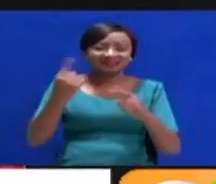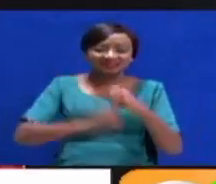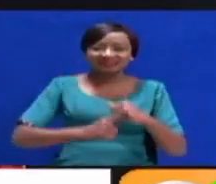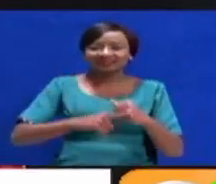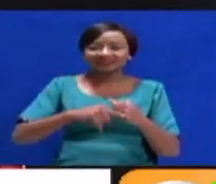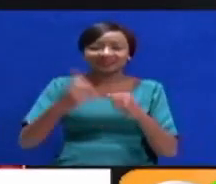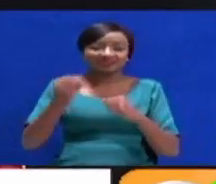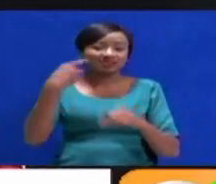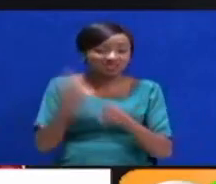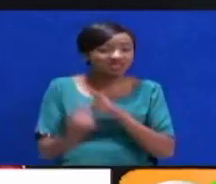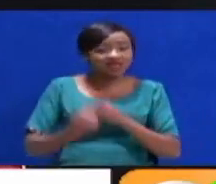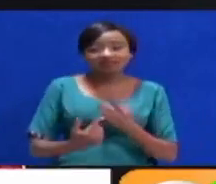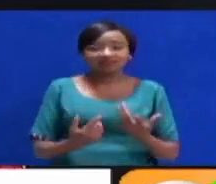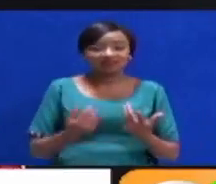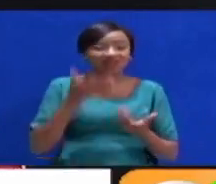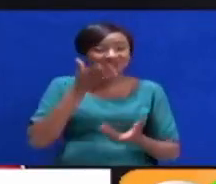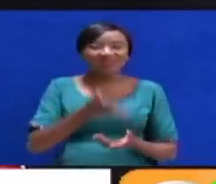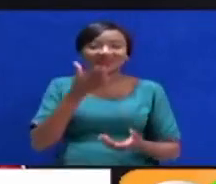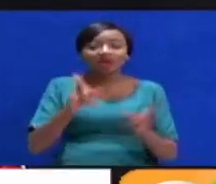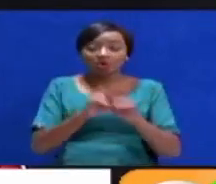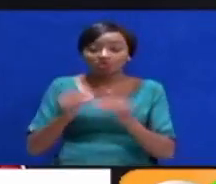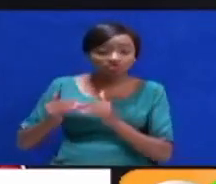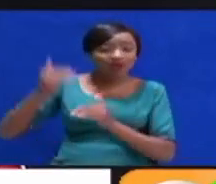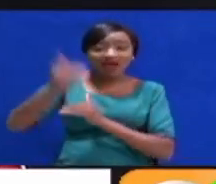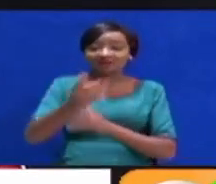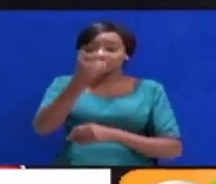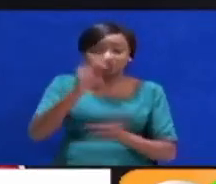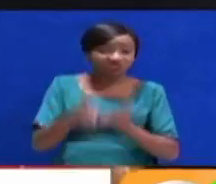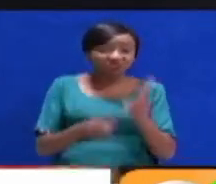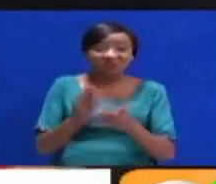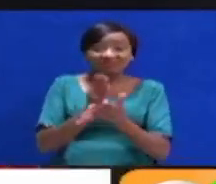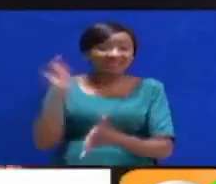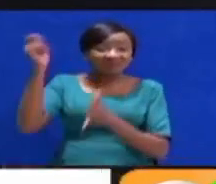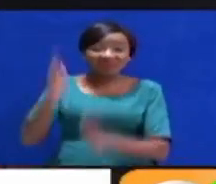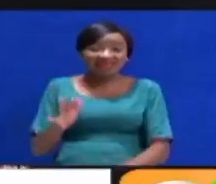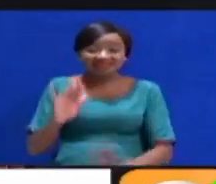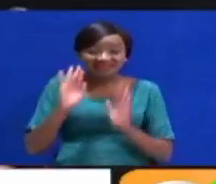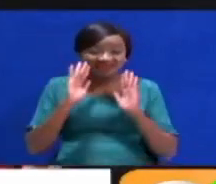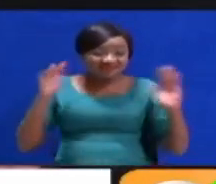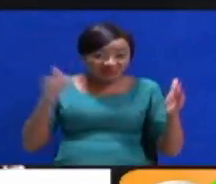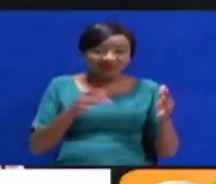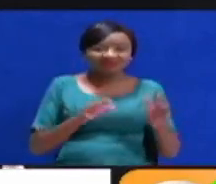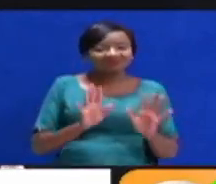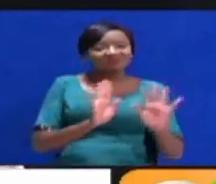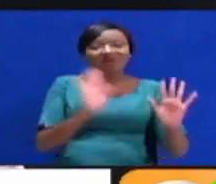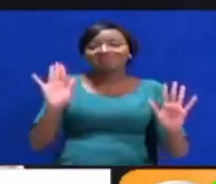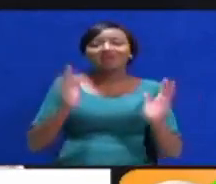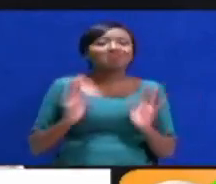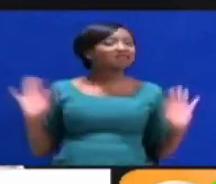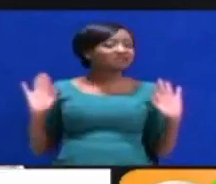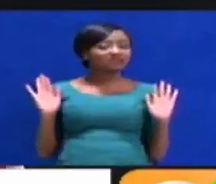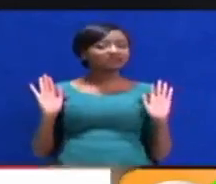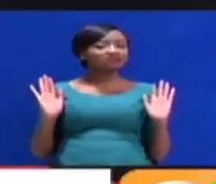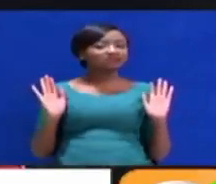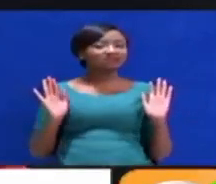And even as we head to 2022, there will be Kenyans who will not be looking beyond that frame for choices.